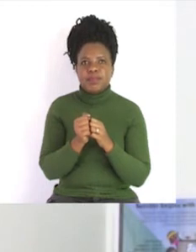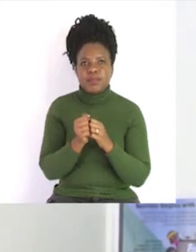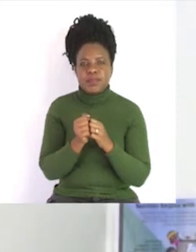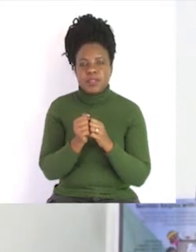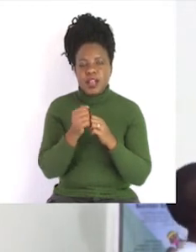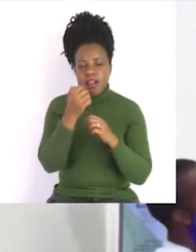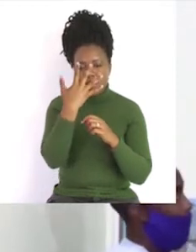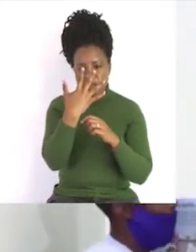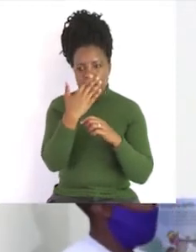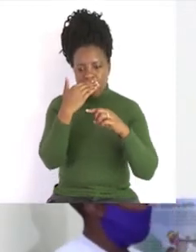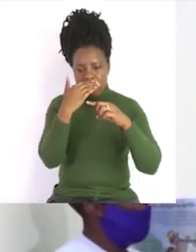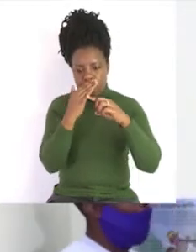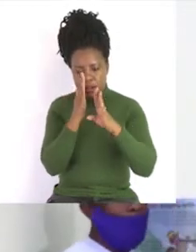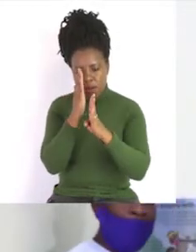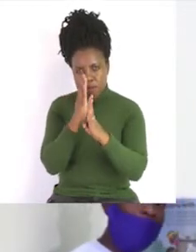Okay.